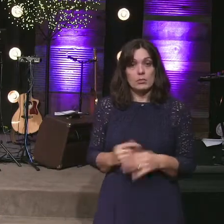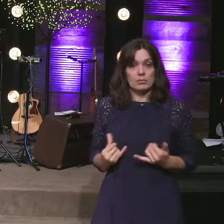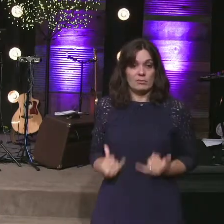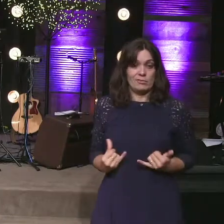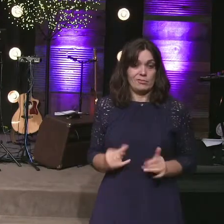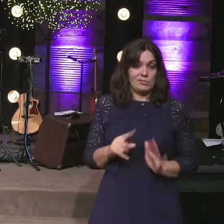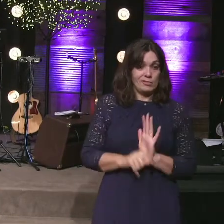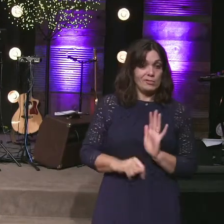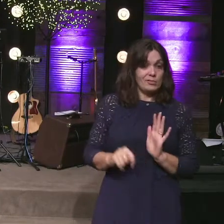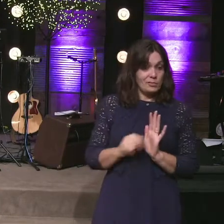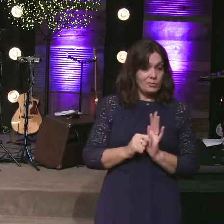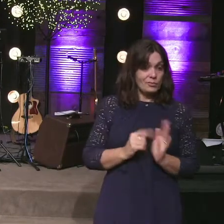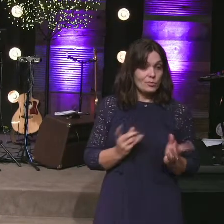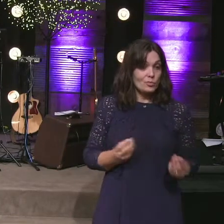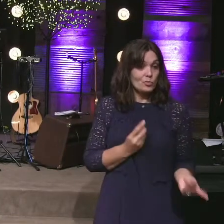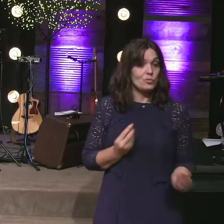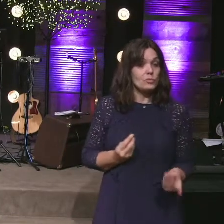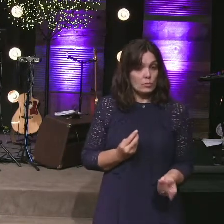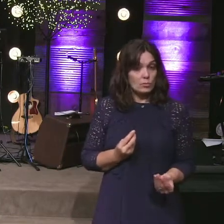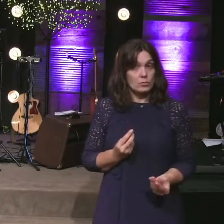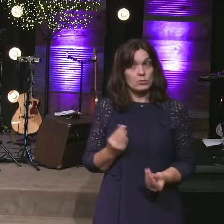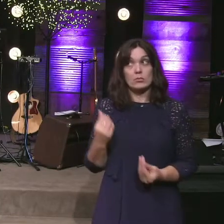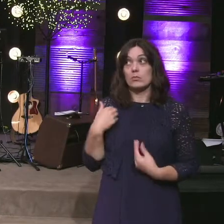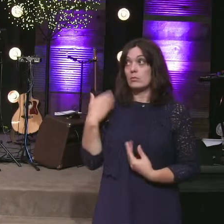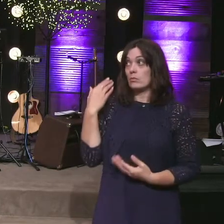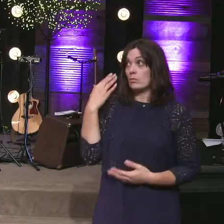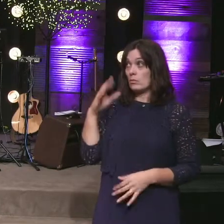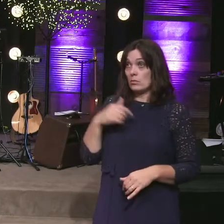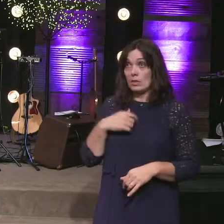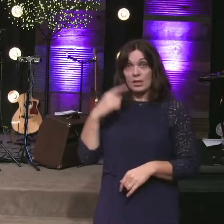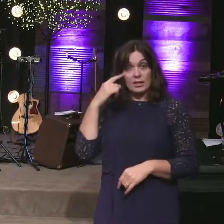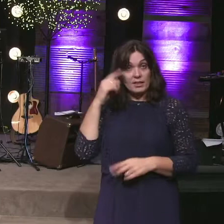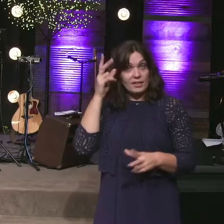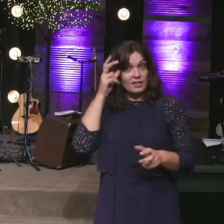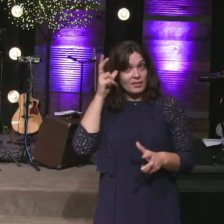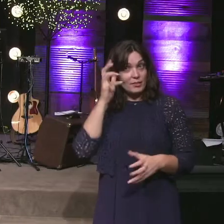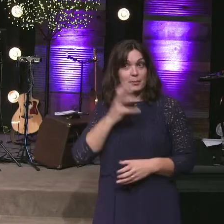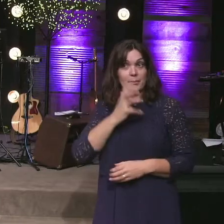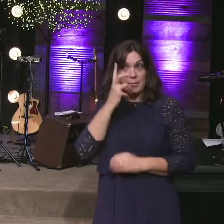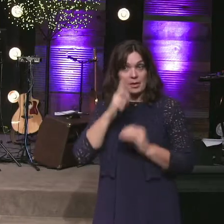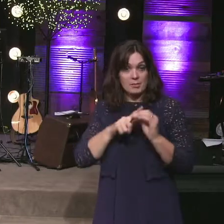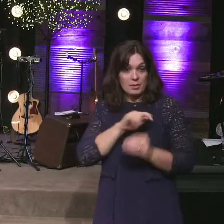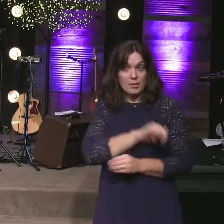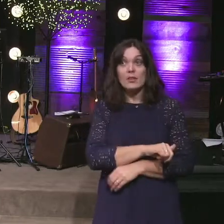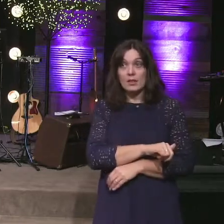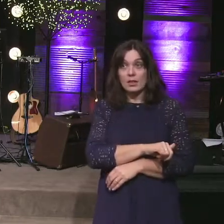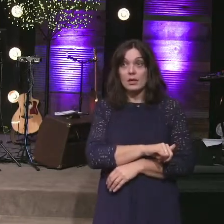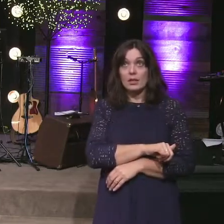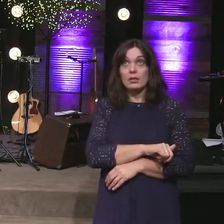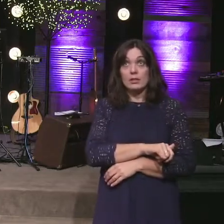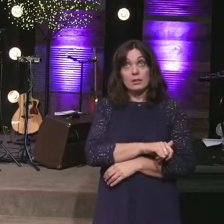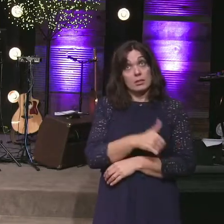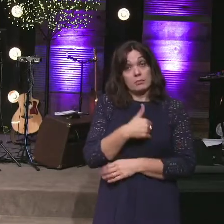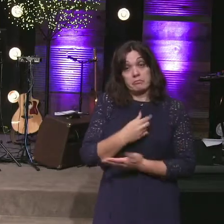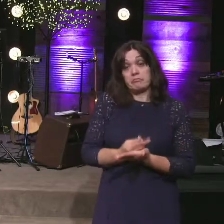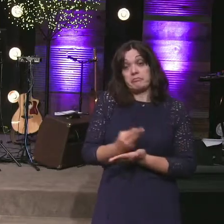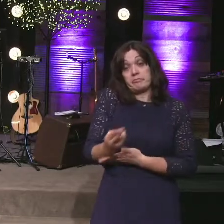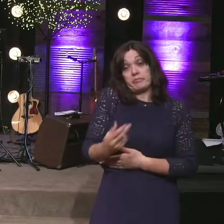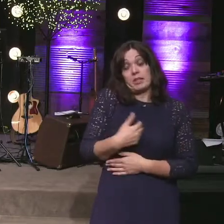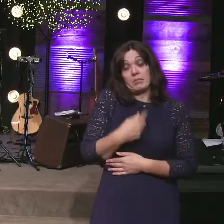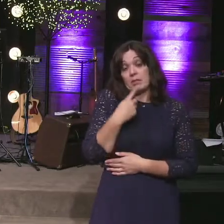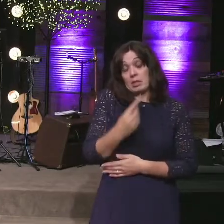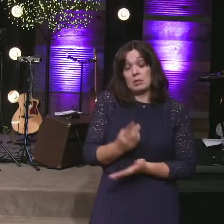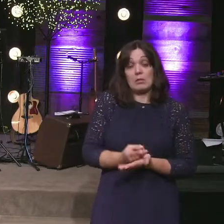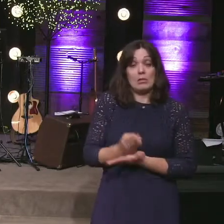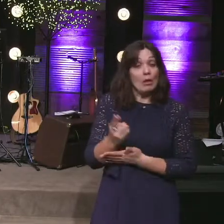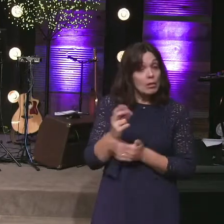And I don't know. I think the devil didn't like it. And I'll be honest with, I'm going to tell you the honest to God truth.